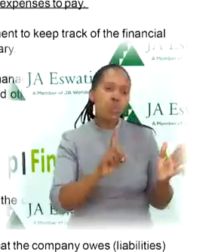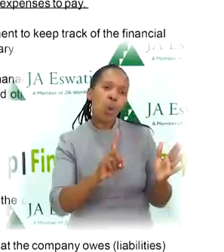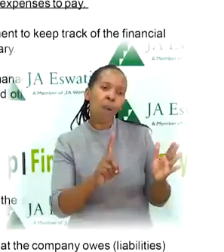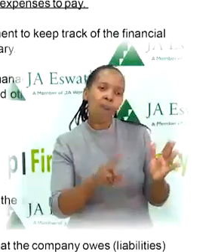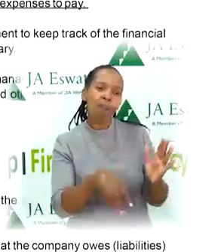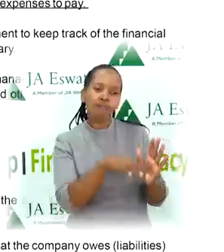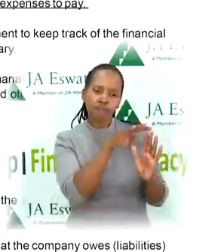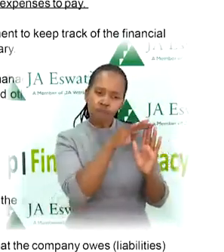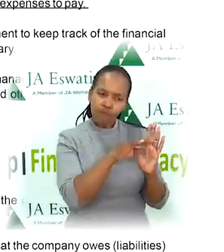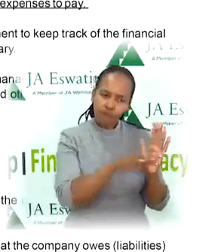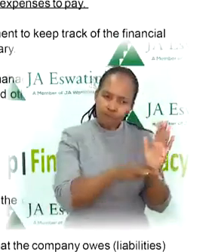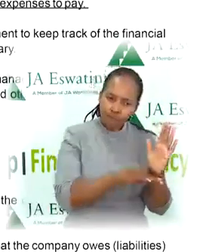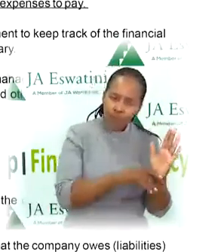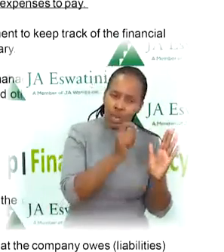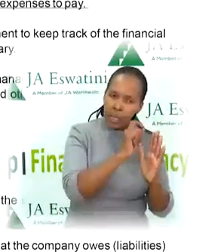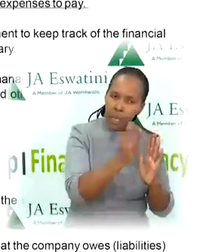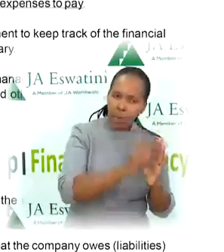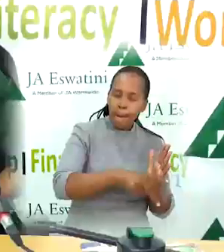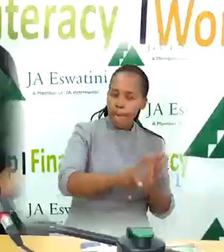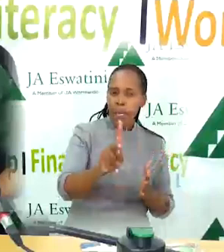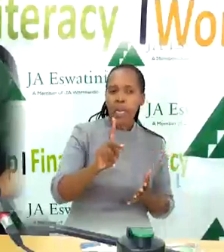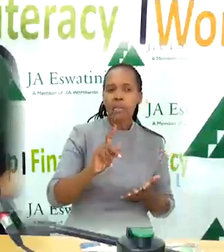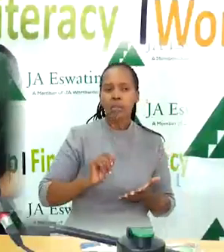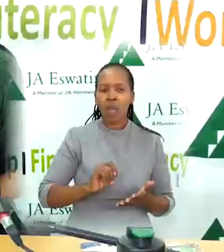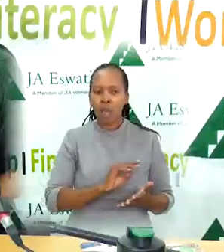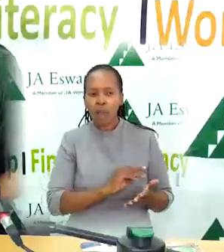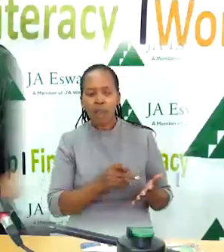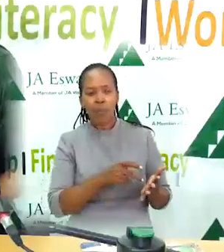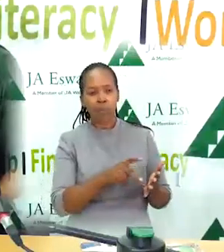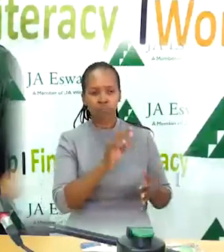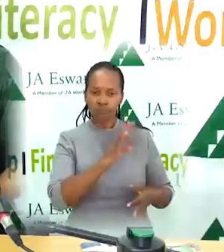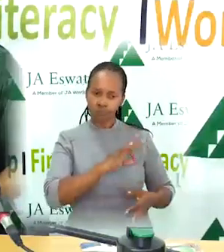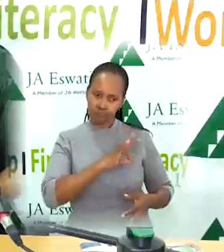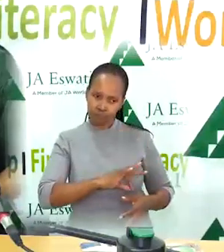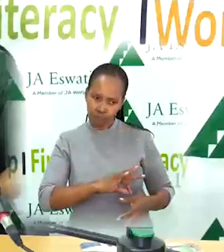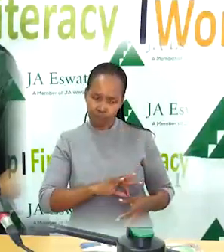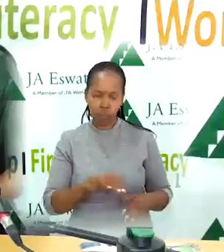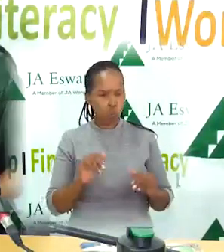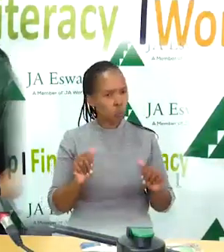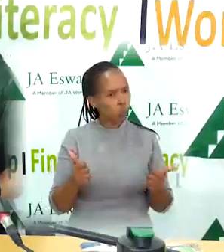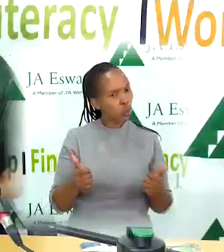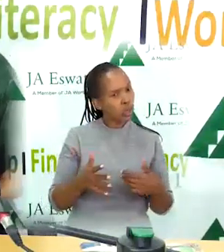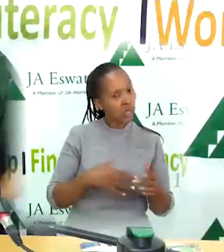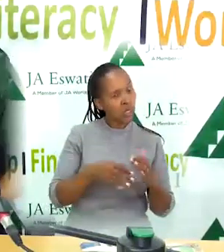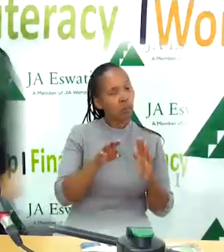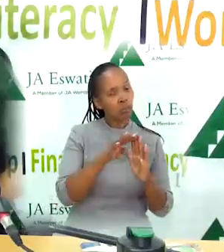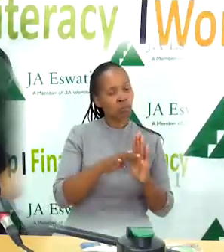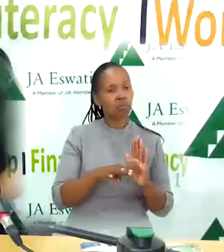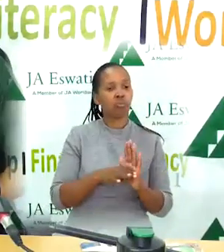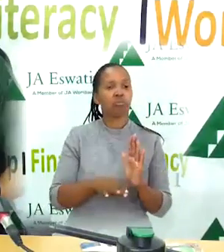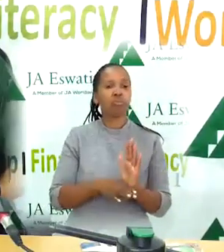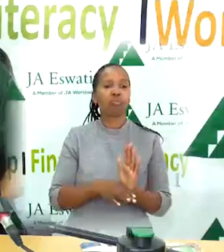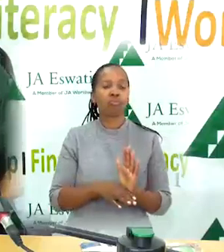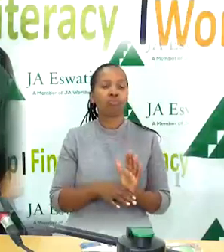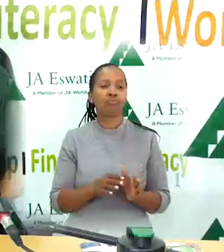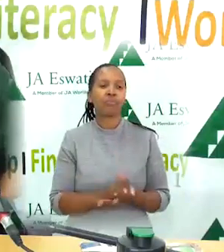we have incurred when we're producing this product. Careful planning and regular